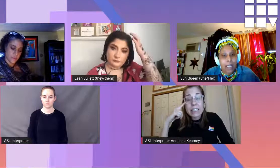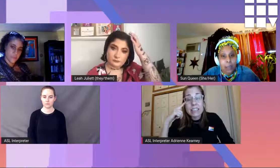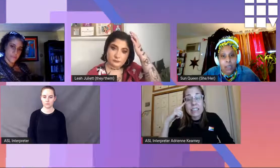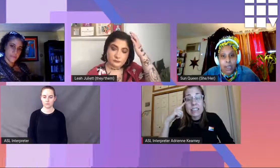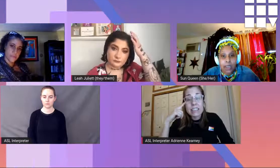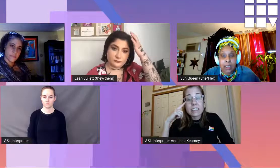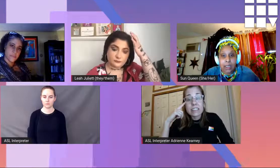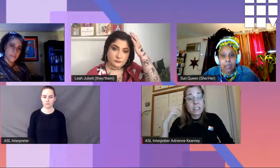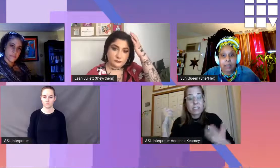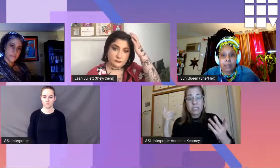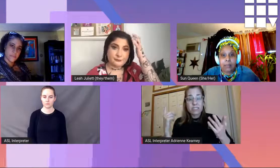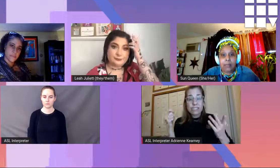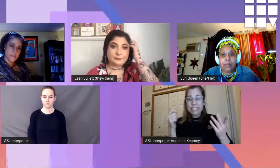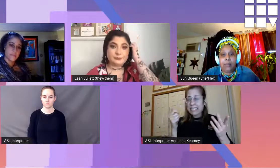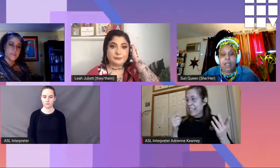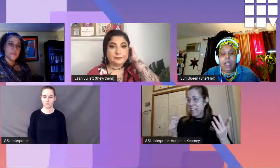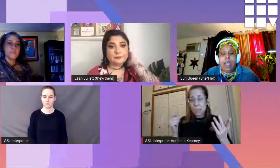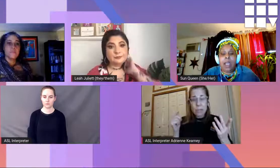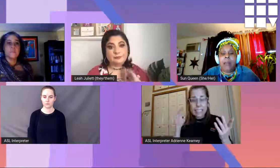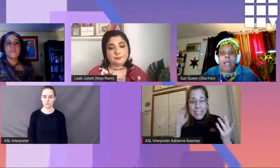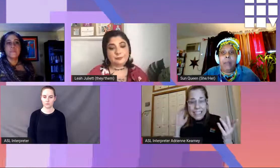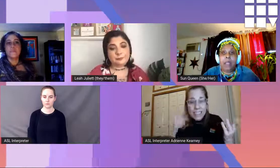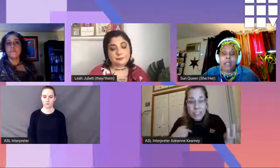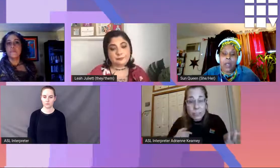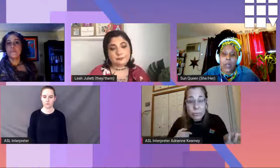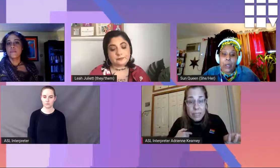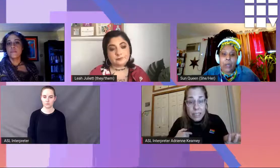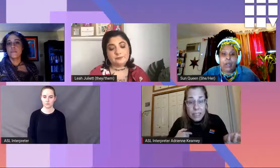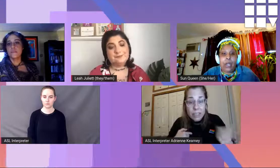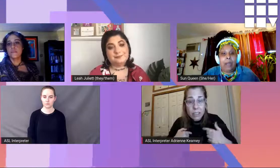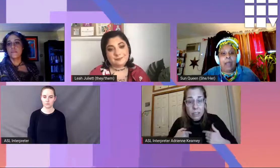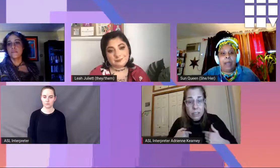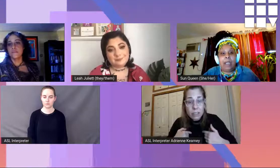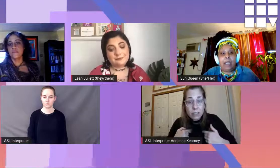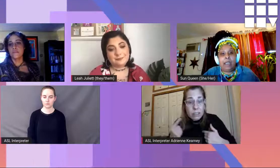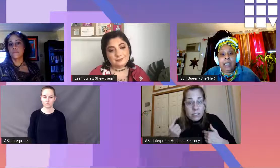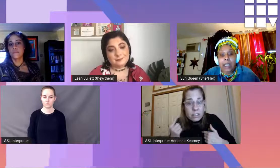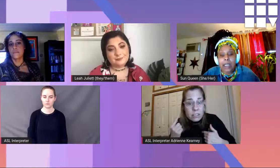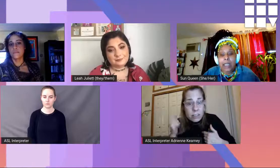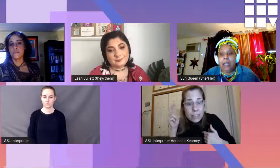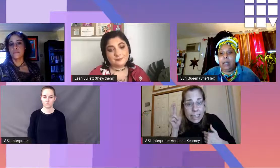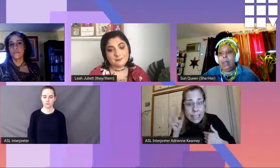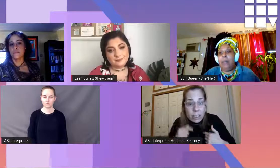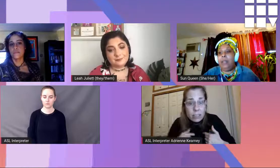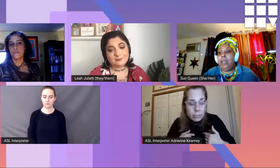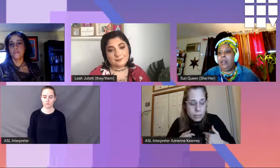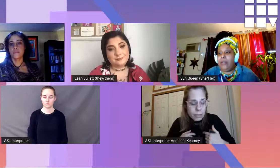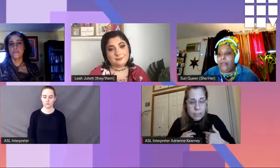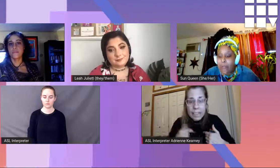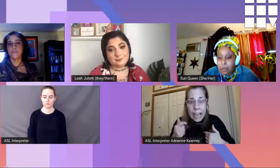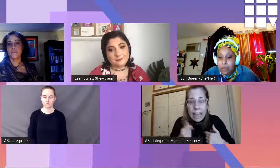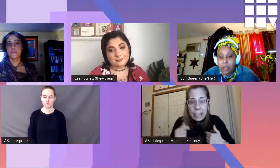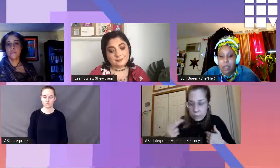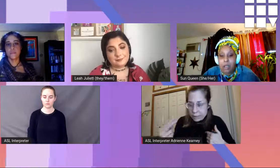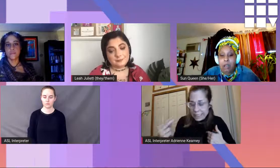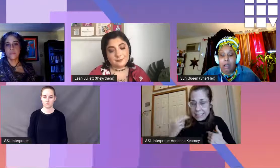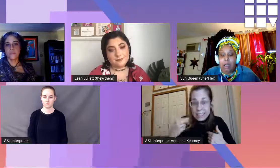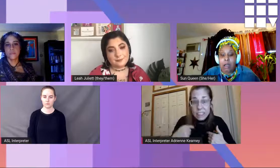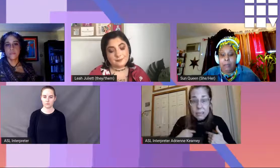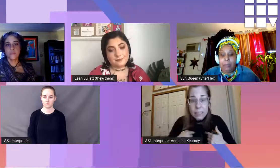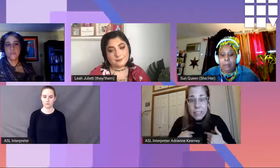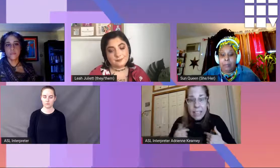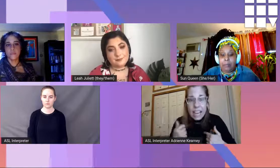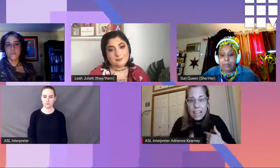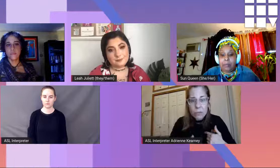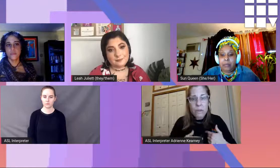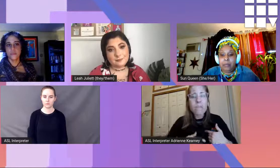Is anyone listening? Am I being heard? Am I being seen? Am I being felt?